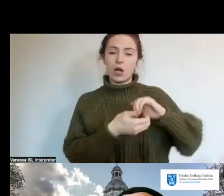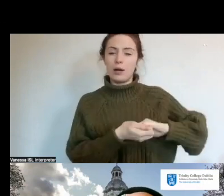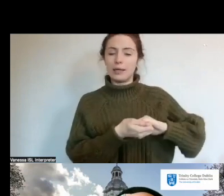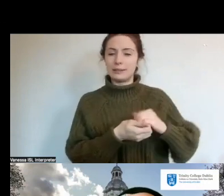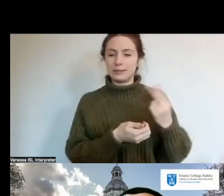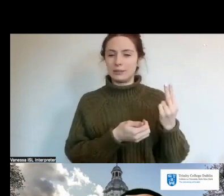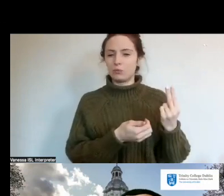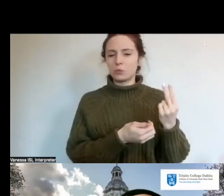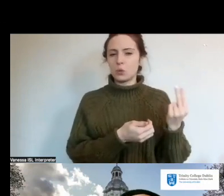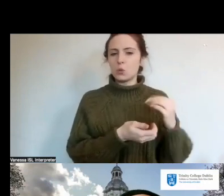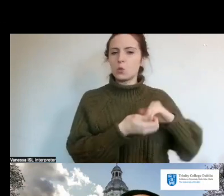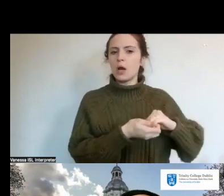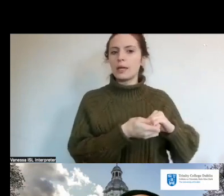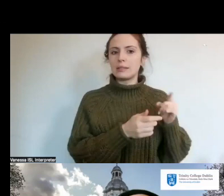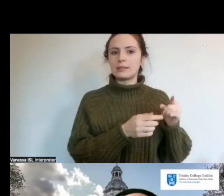leading.